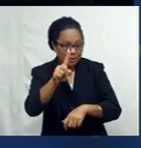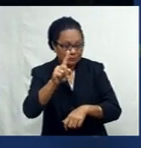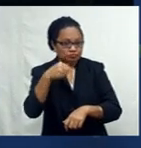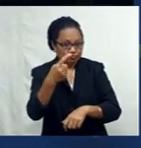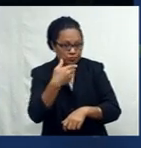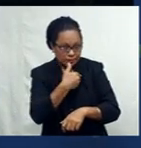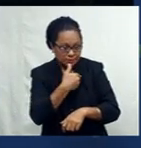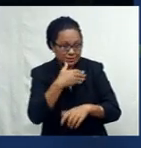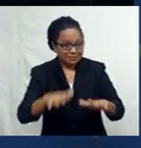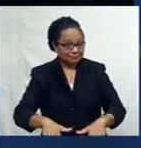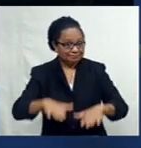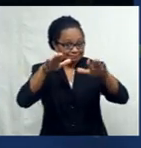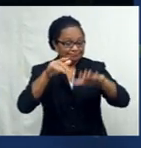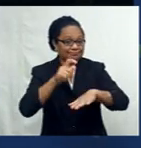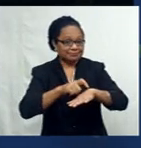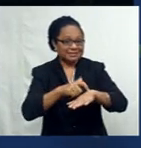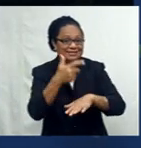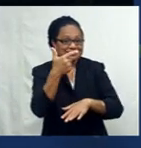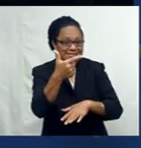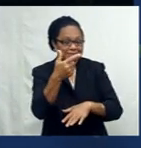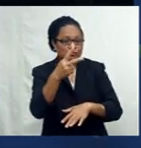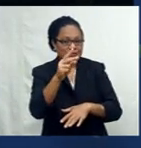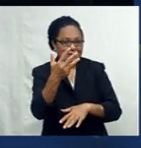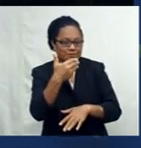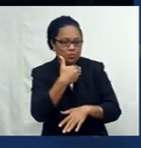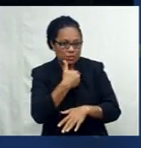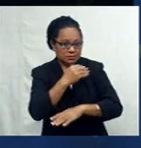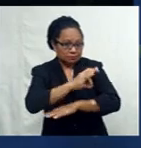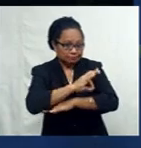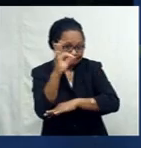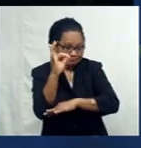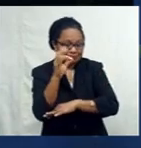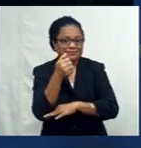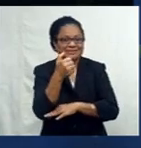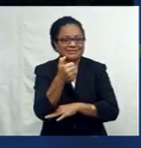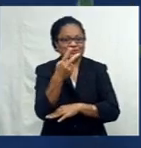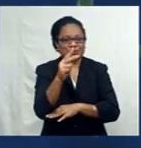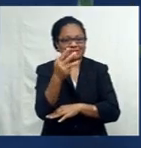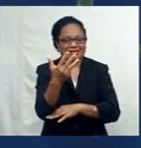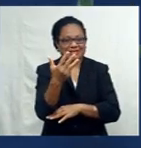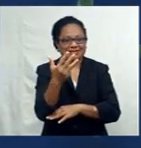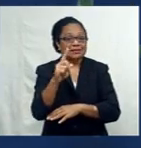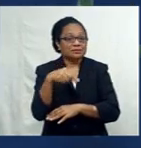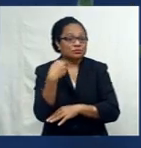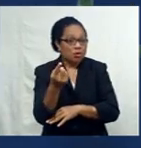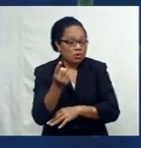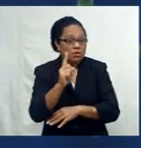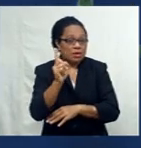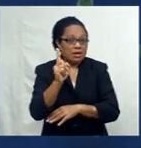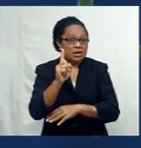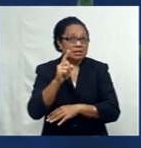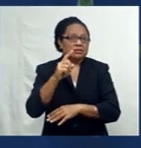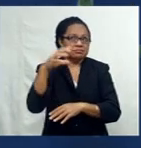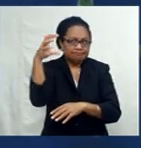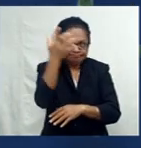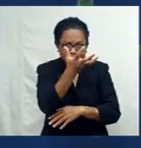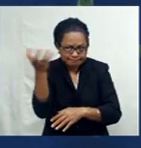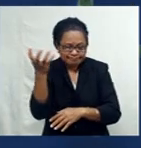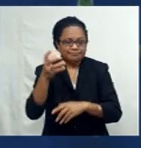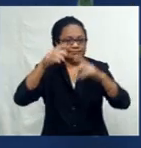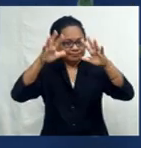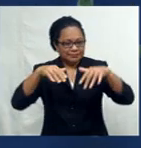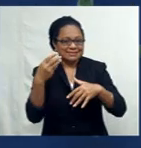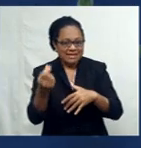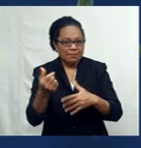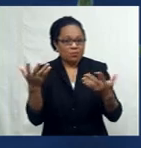with high tide at 7:29 a.m. Sunrise is at 6:29. For tomorrow, partly cloudy with brief showers over Lau and